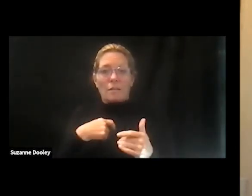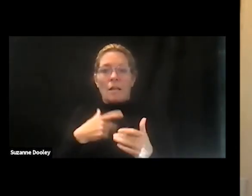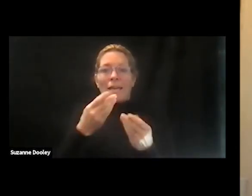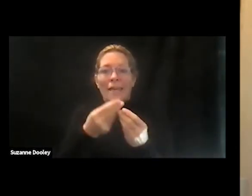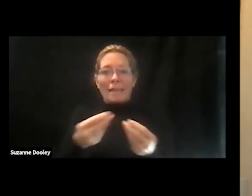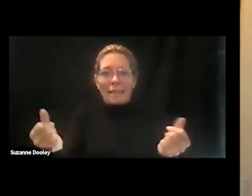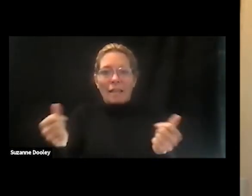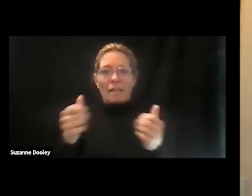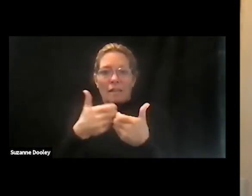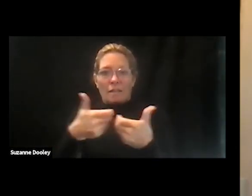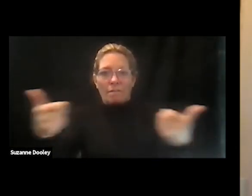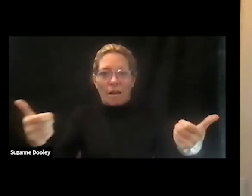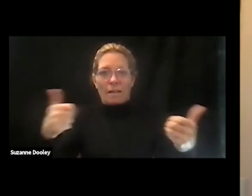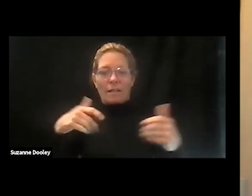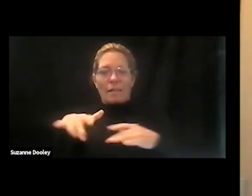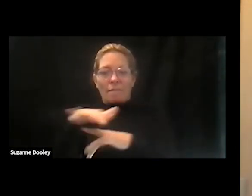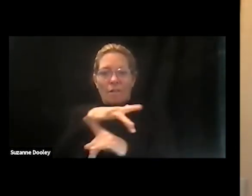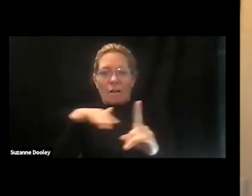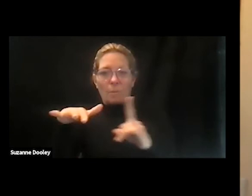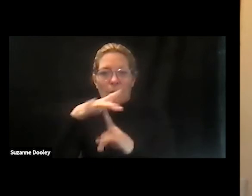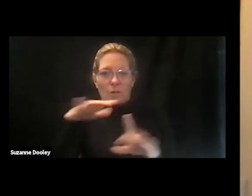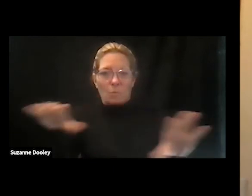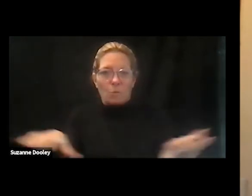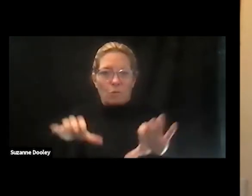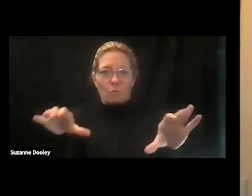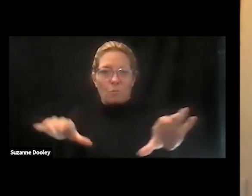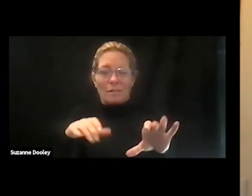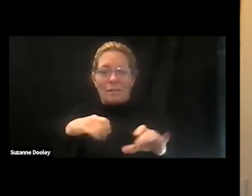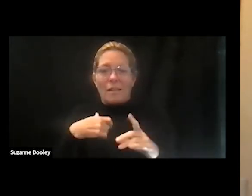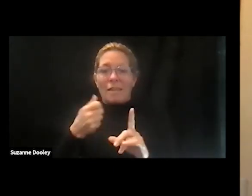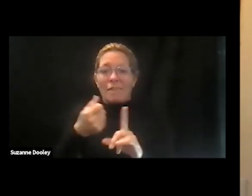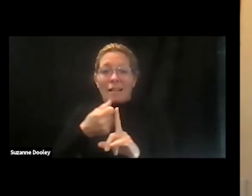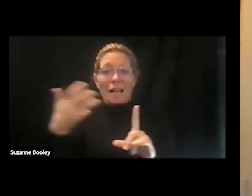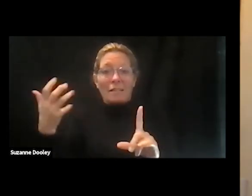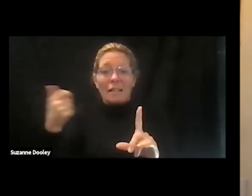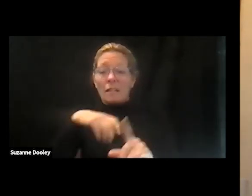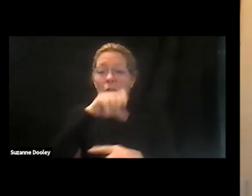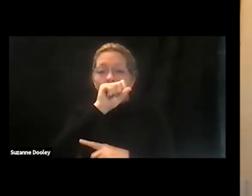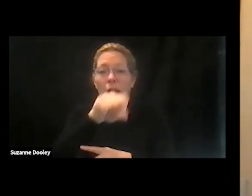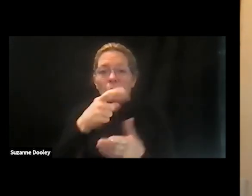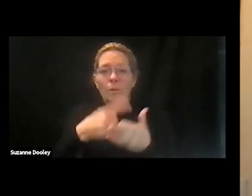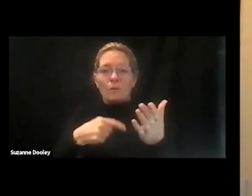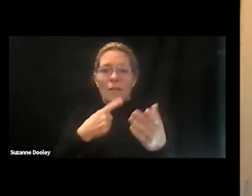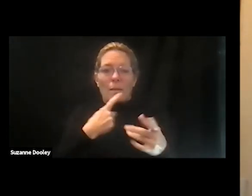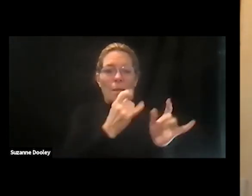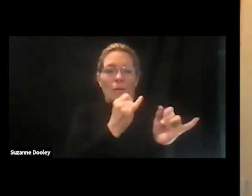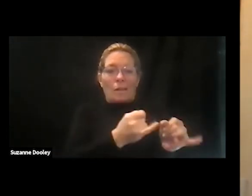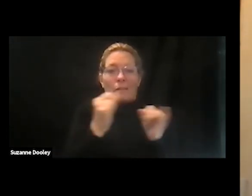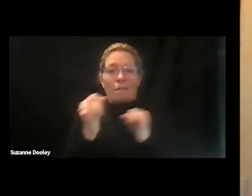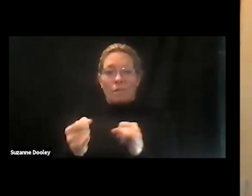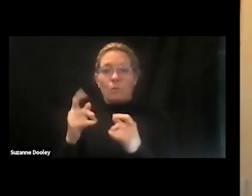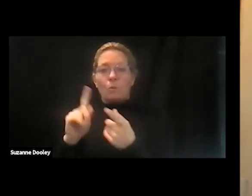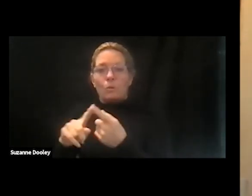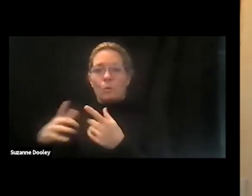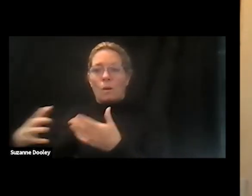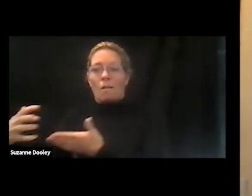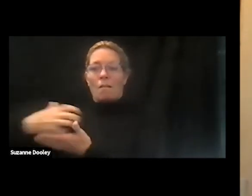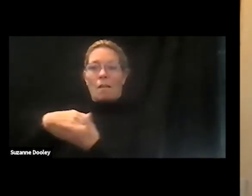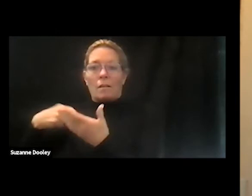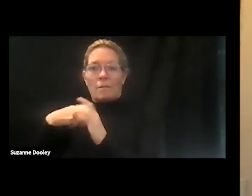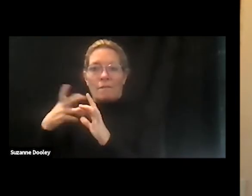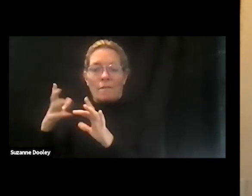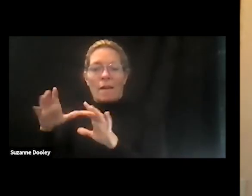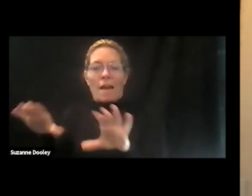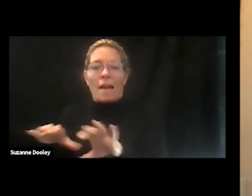too? As additional context, I love everything you mentioned about individual versus collective action. And that's also a big theme in the climate space as a whole